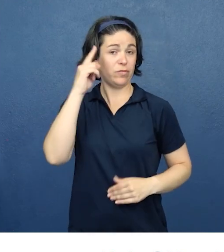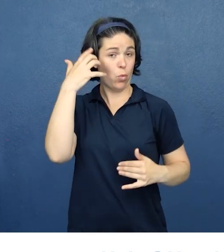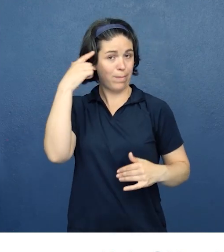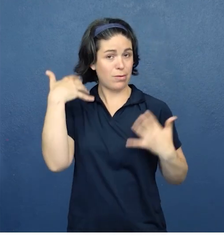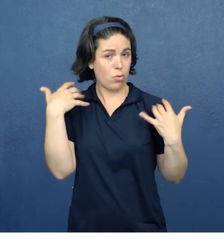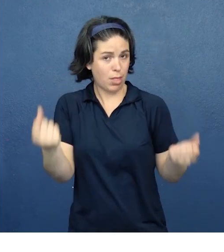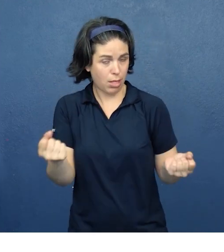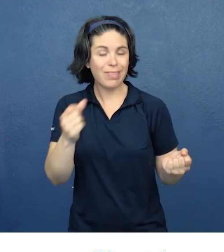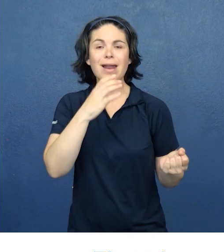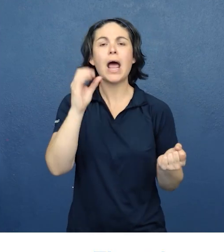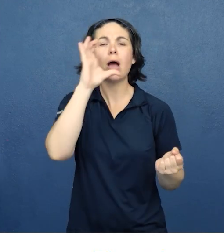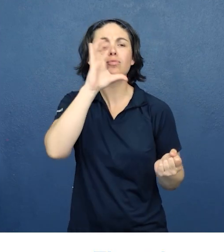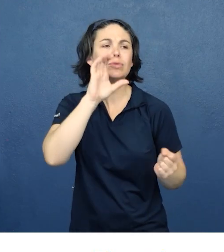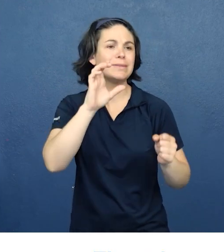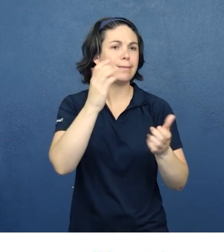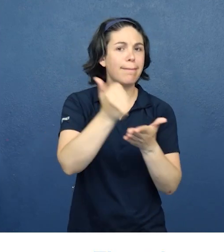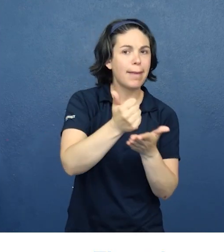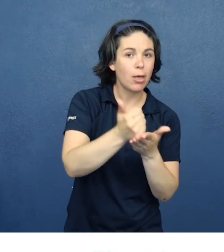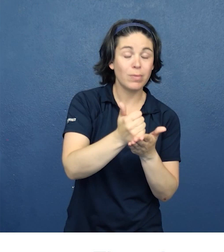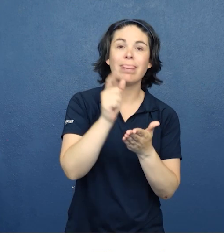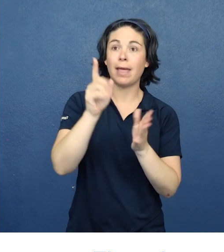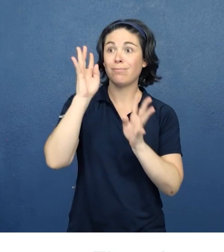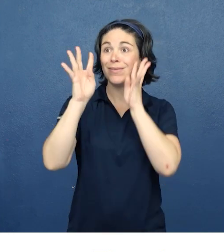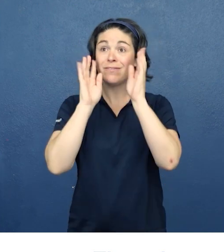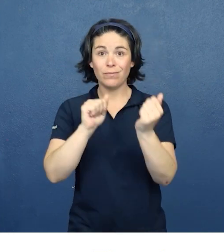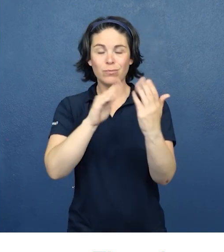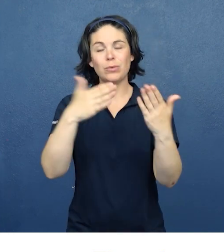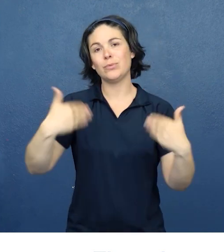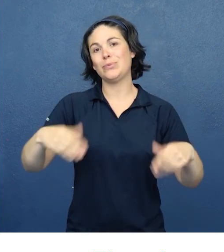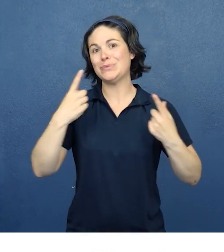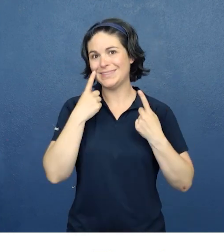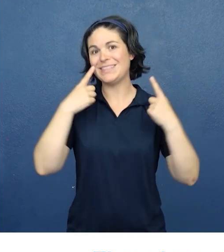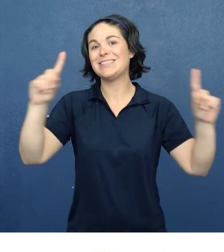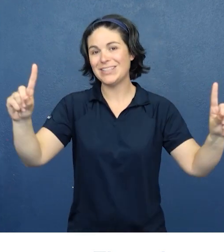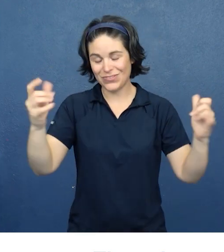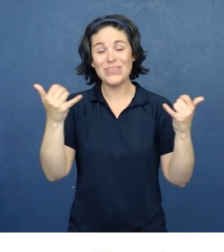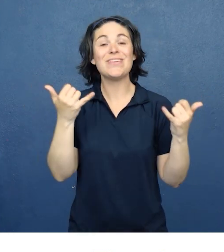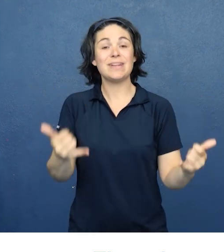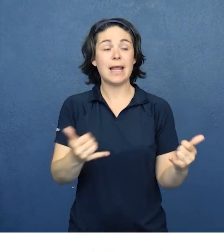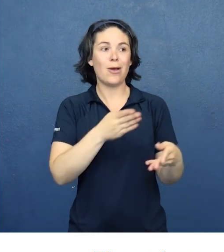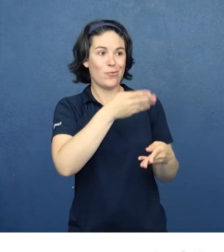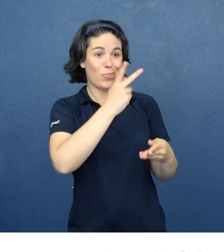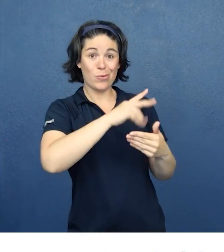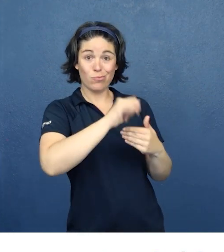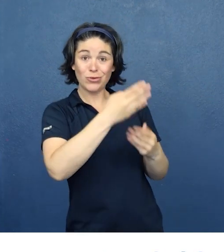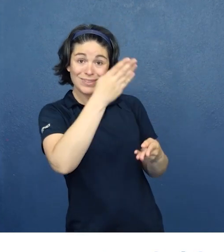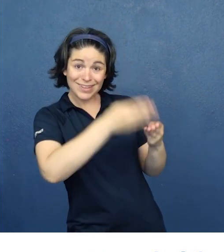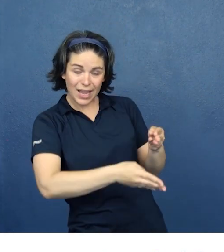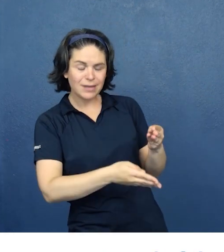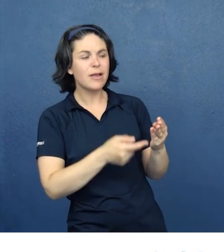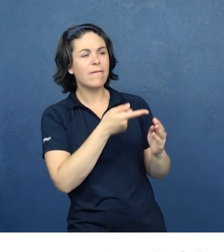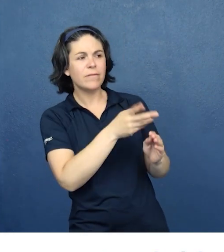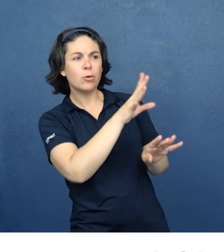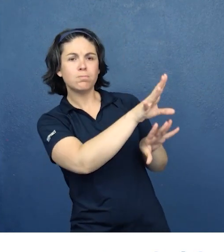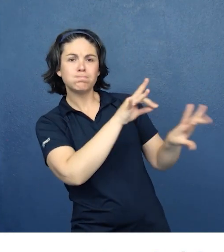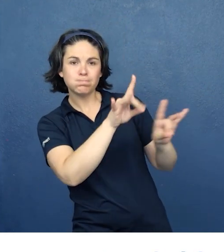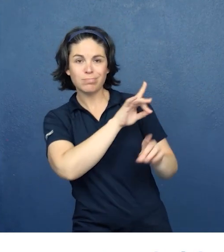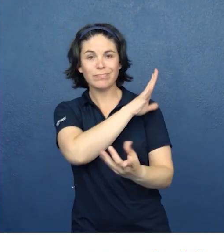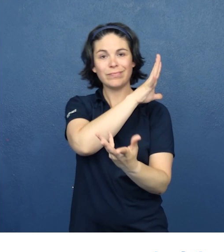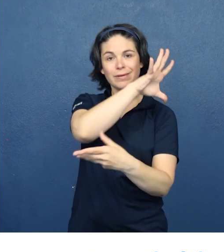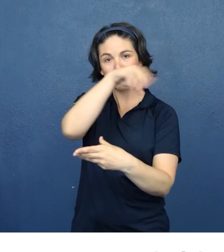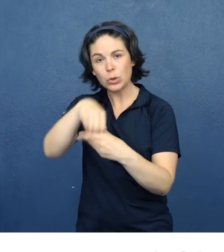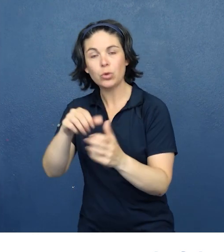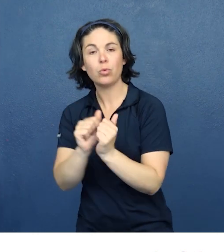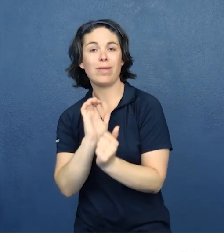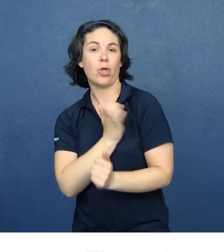and seeking help. These innovative approaches proved successful, and now, at the innovation project's end, several of these approaches have been integrated